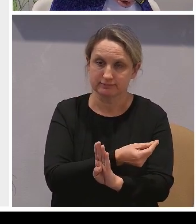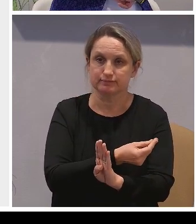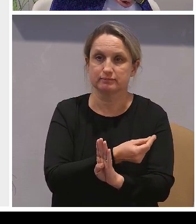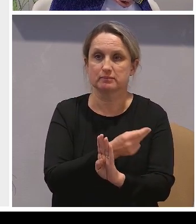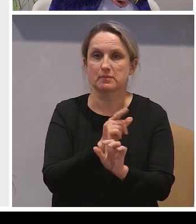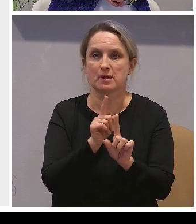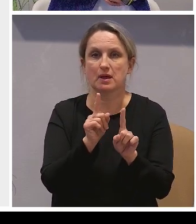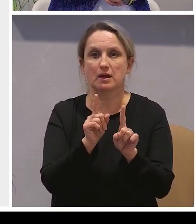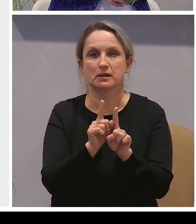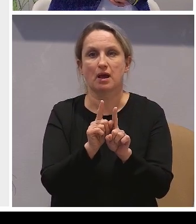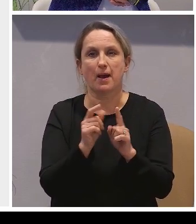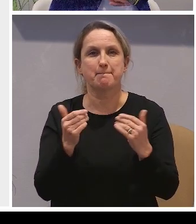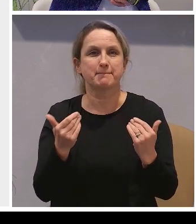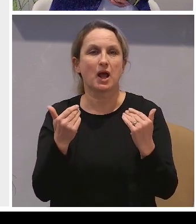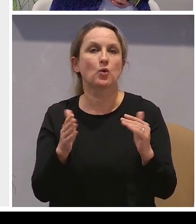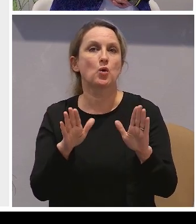of body weight per day.